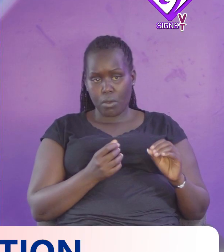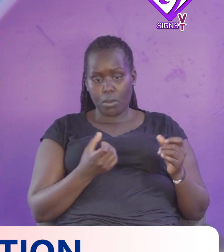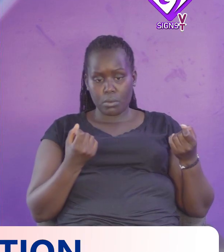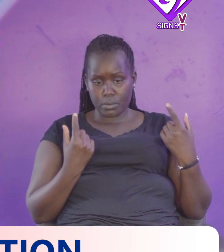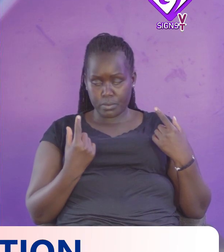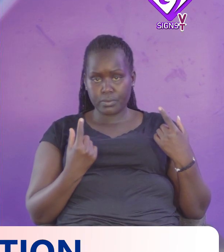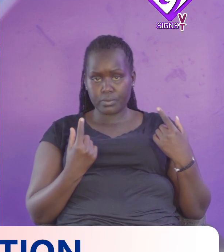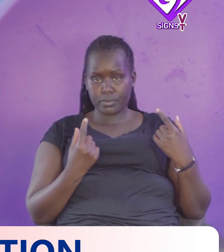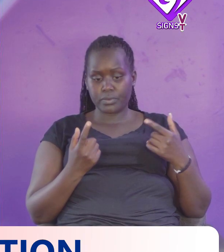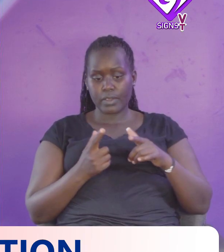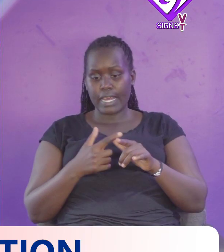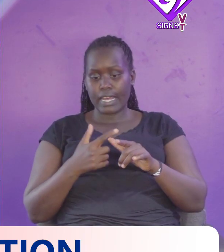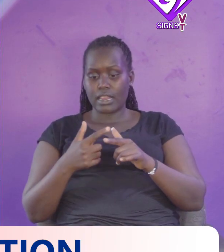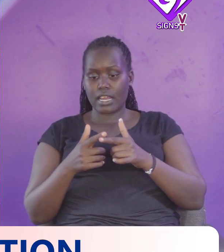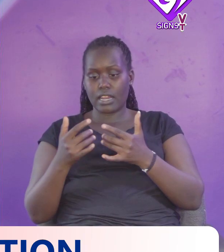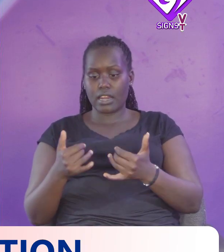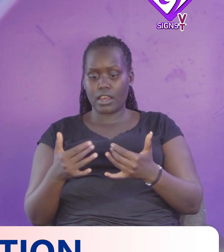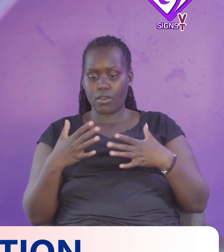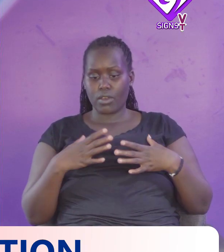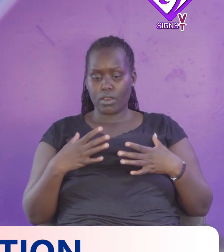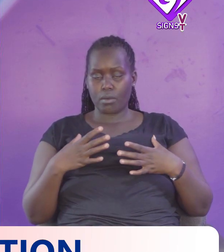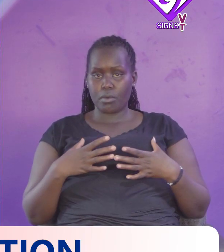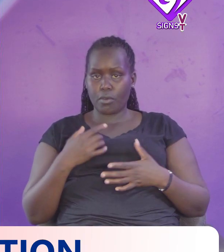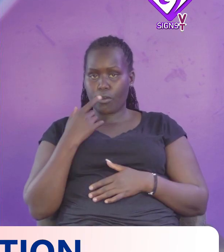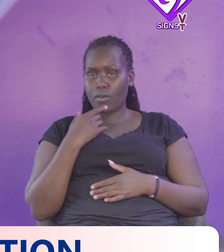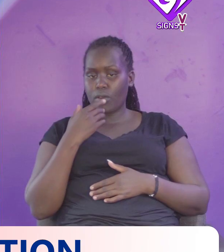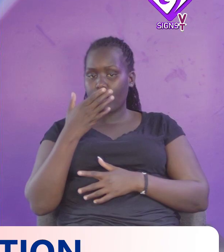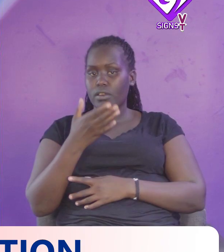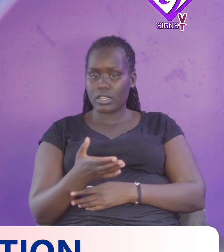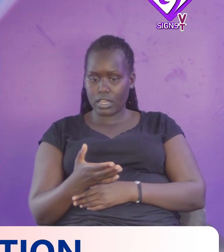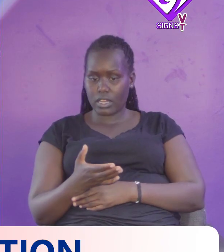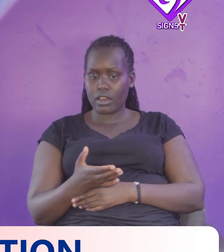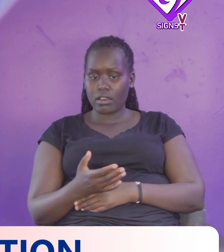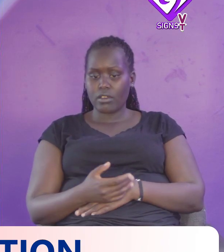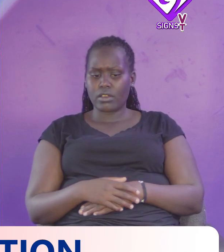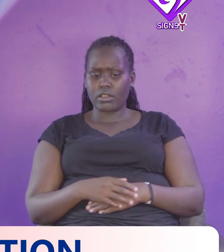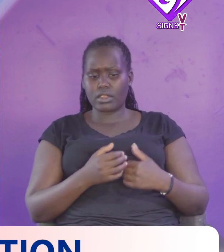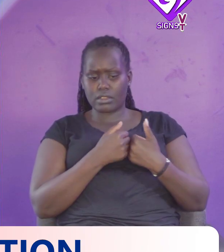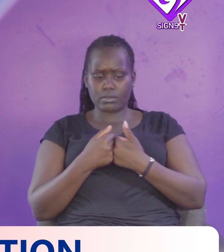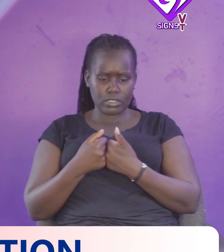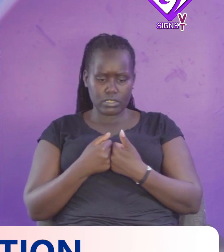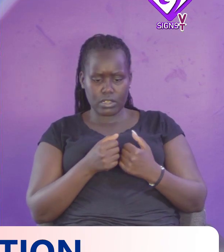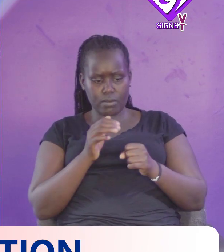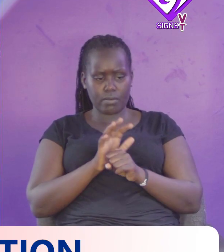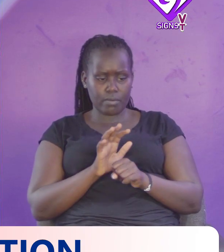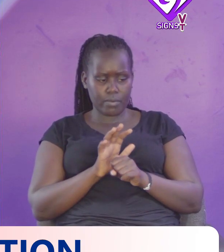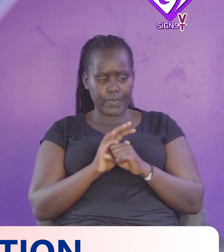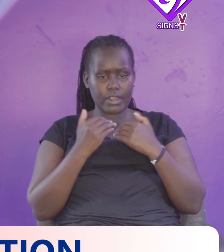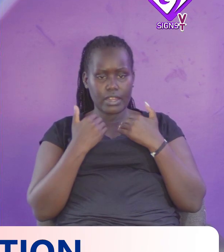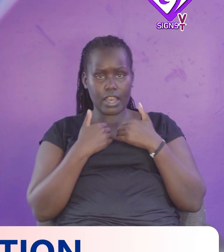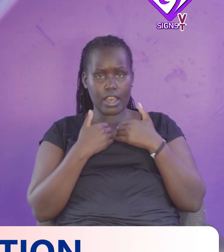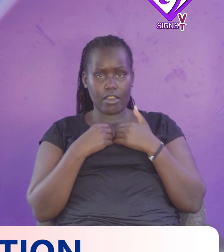Yeah. Then now, the people that have put themselves there, they strive so hard to make sure that they retain those